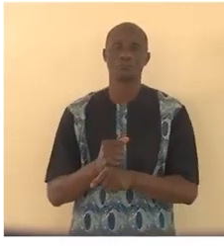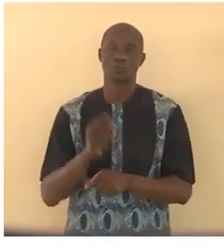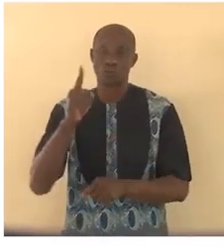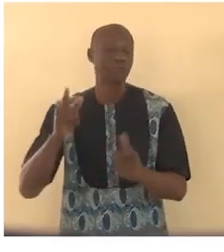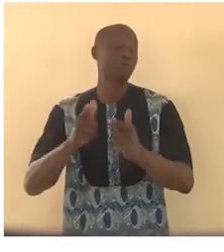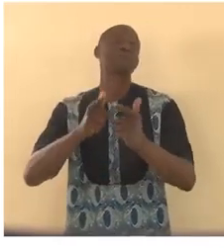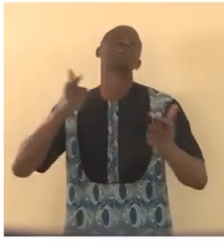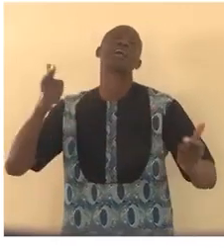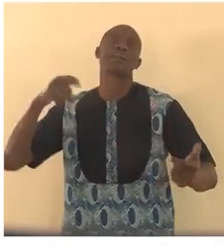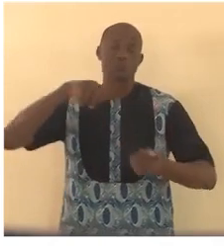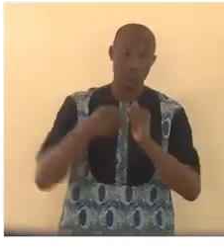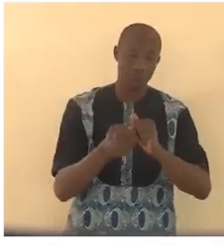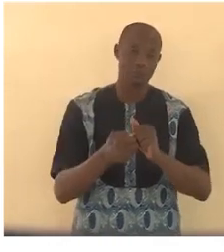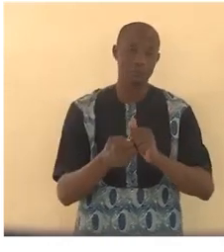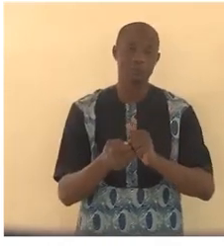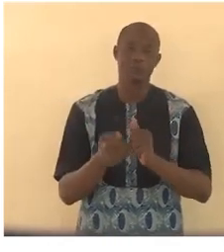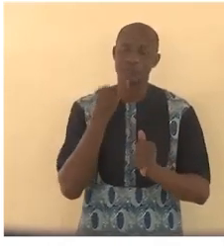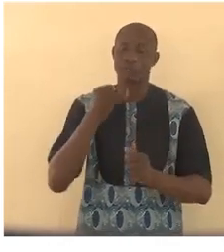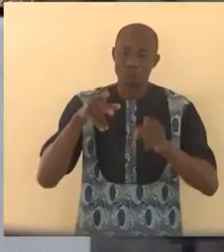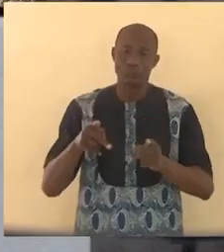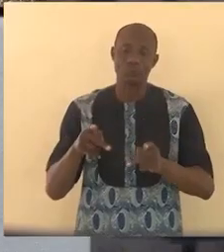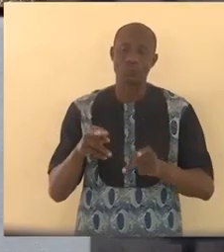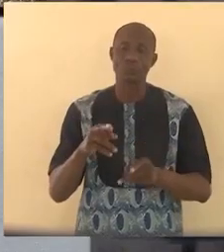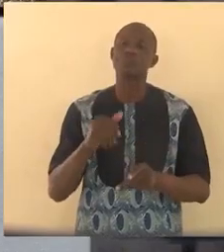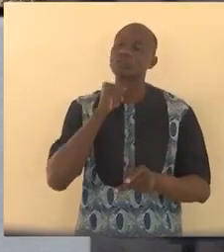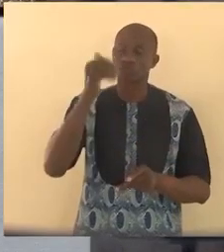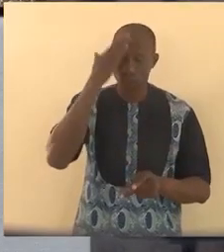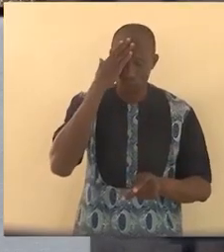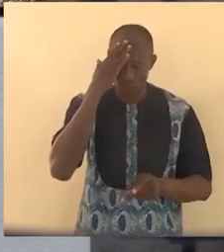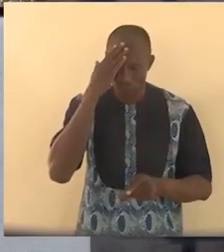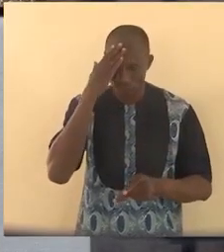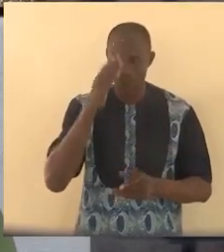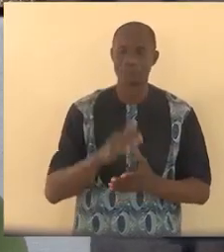the biggest problems of our age is that people do not know when they are well off.